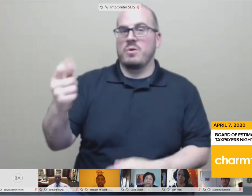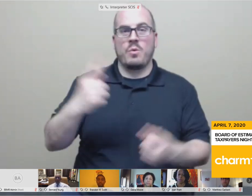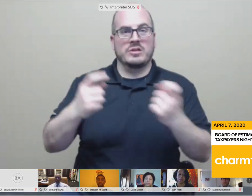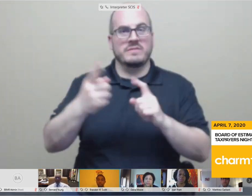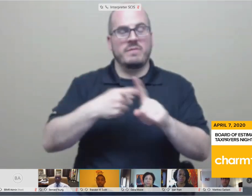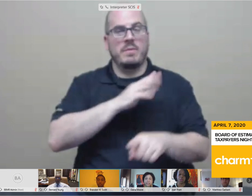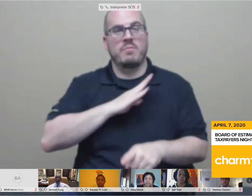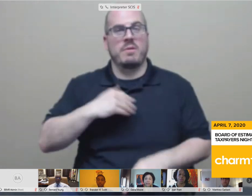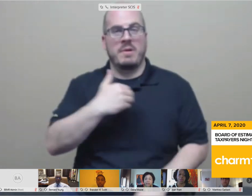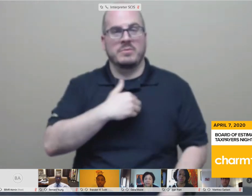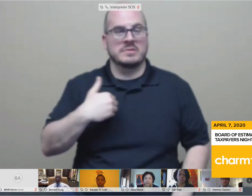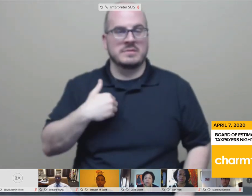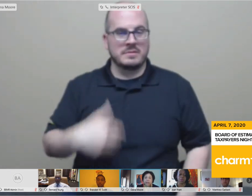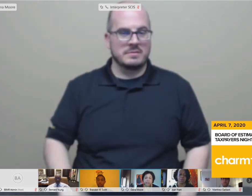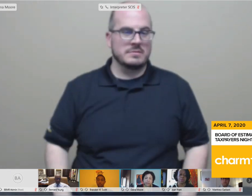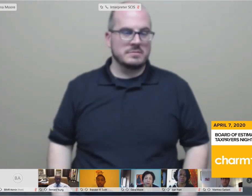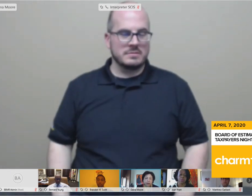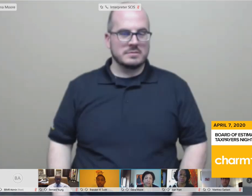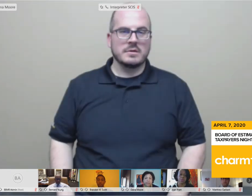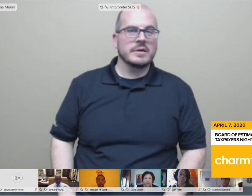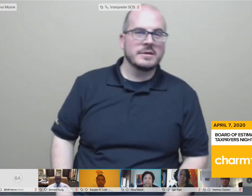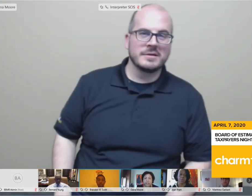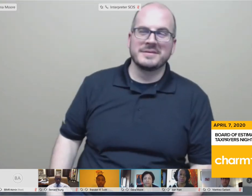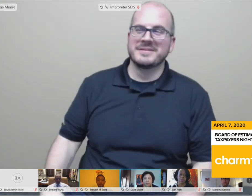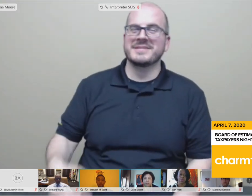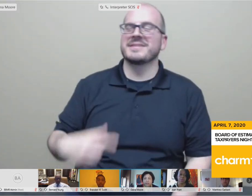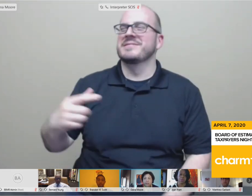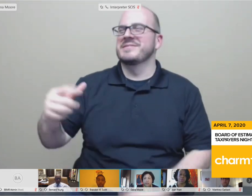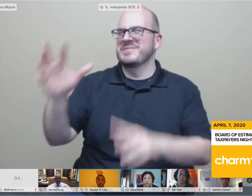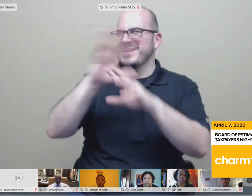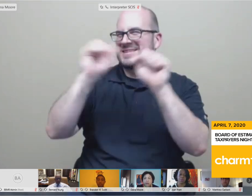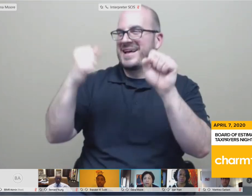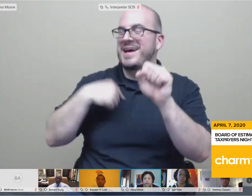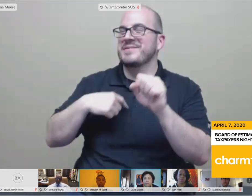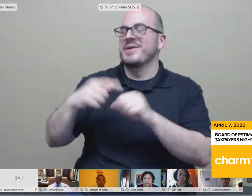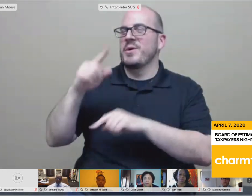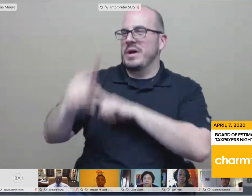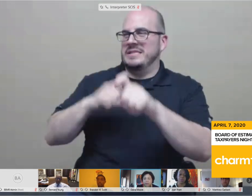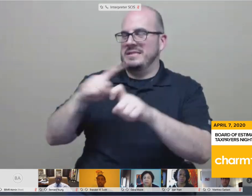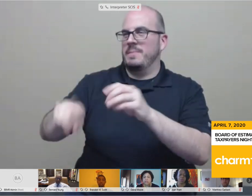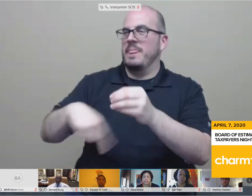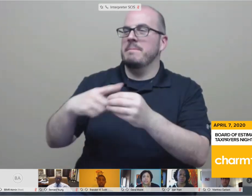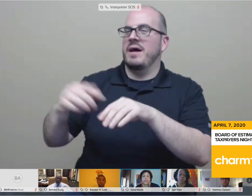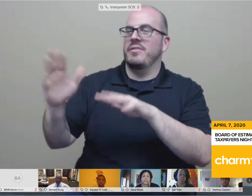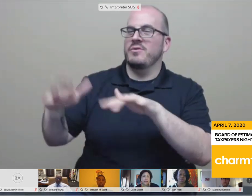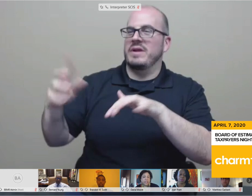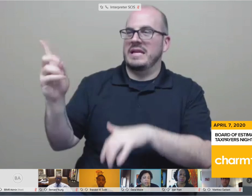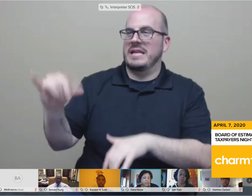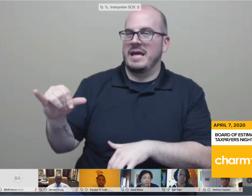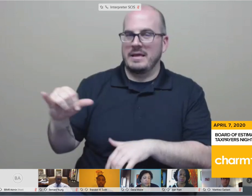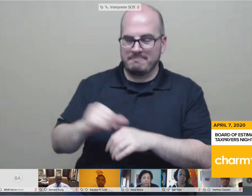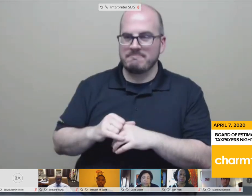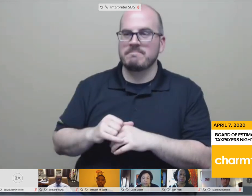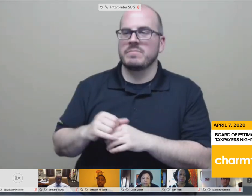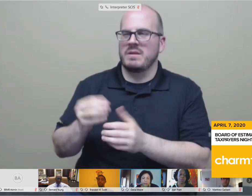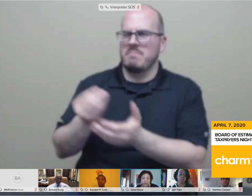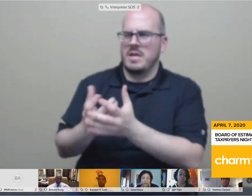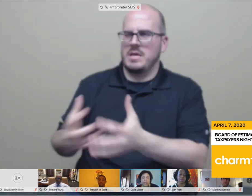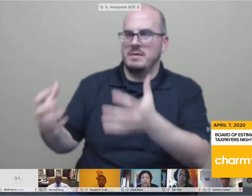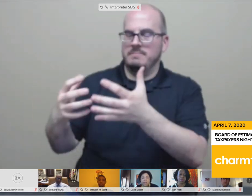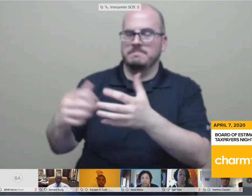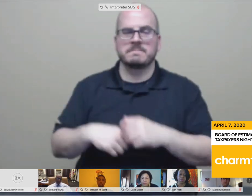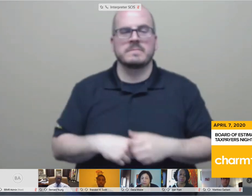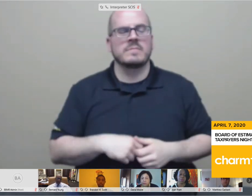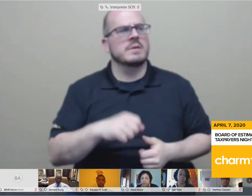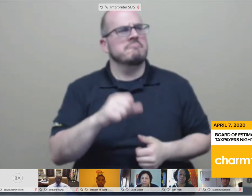members? Mr. President, I do have a question regarding the Rainy Day Fund. Yep, Madam Solicitor. Yes, I see on social media